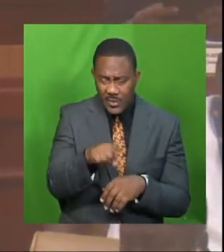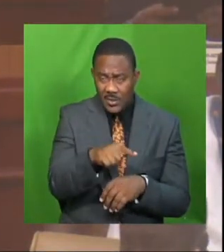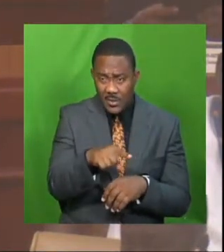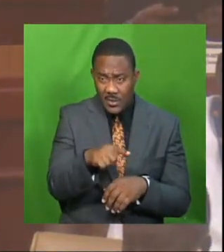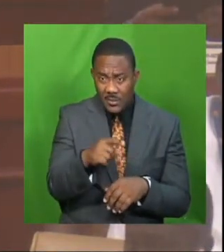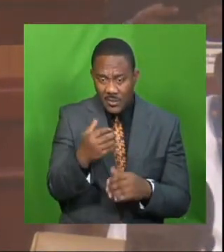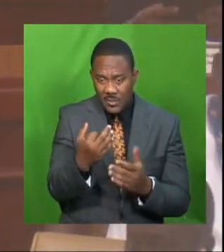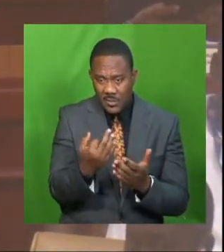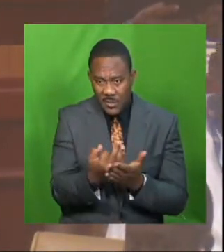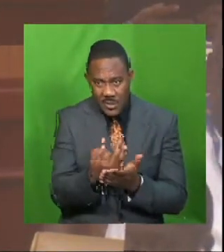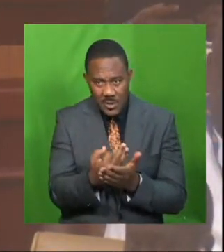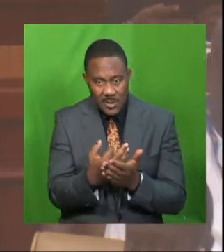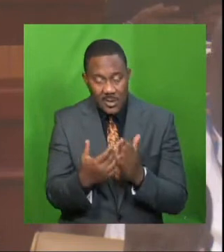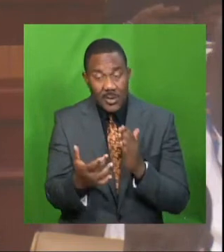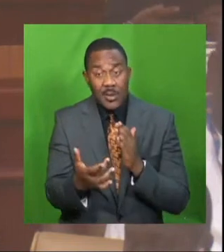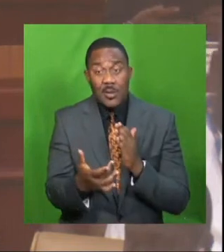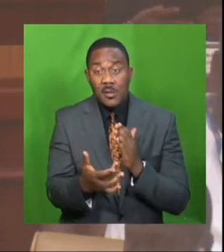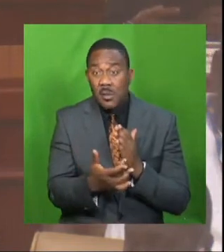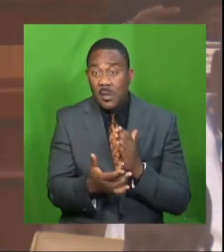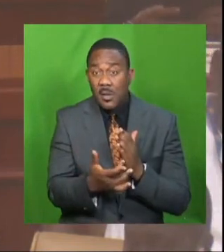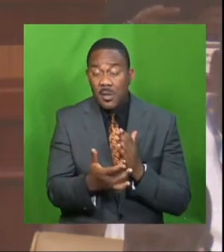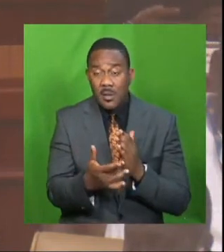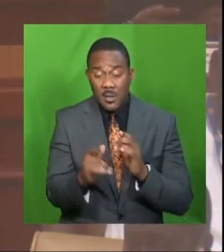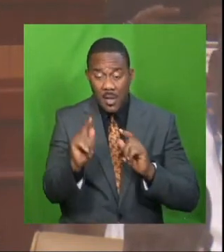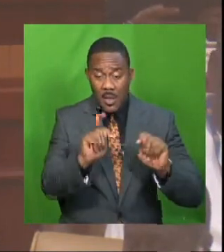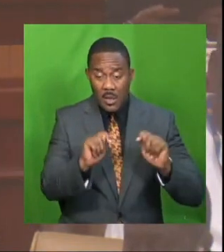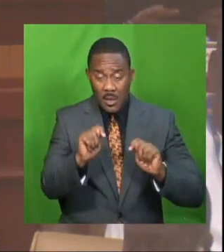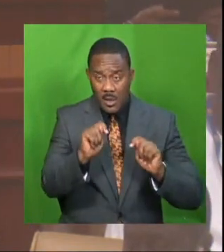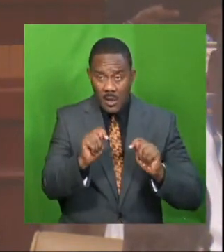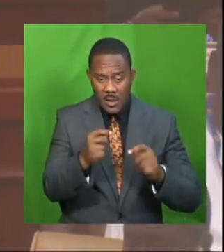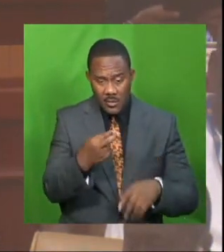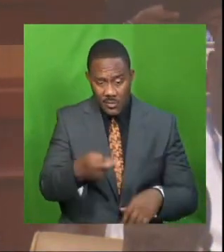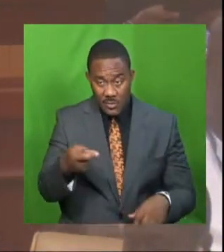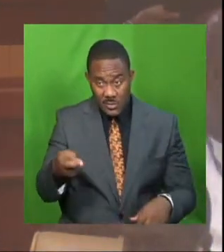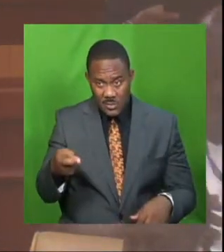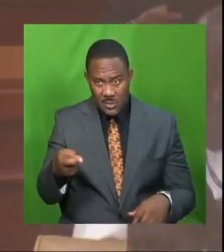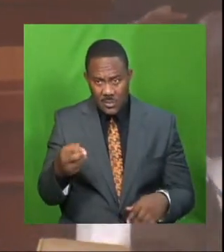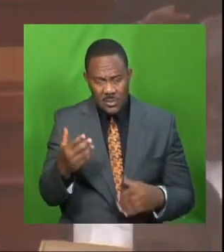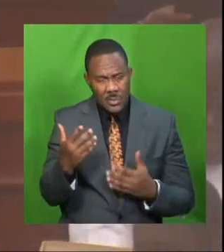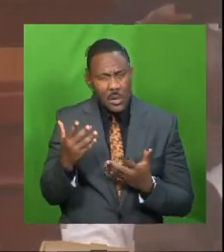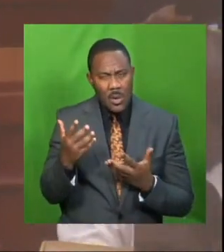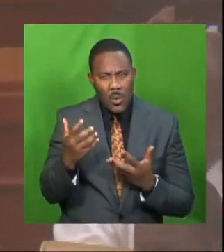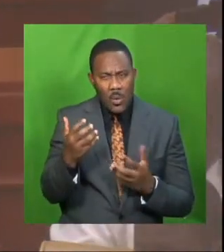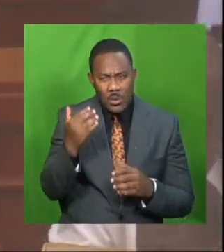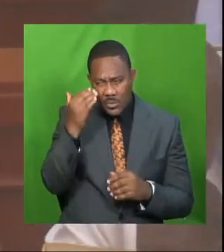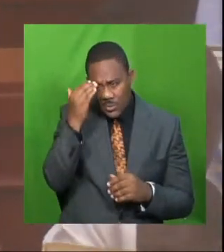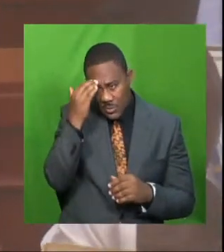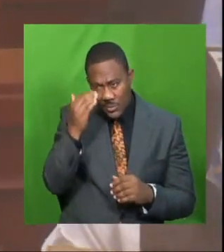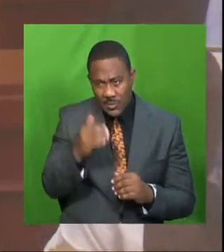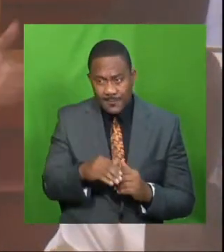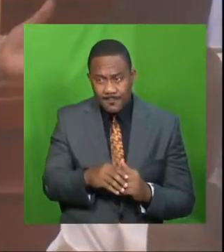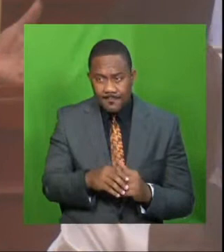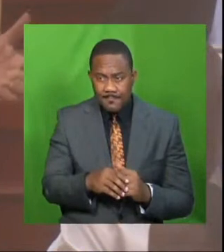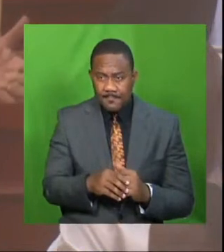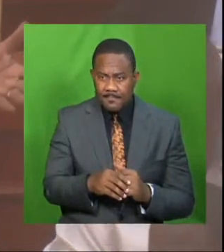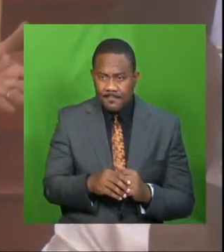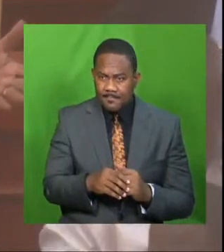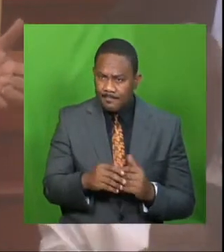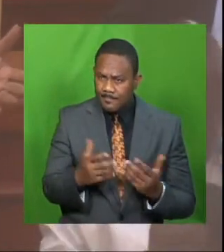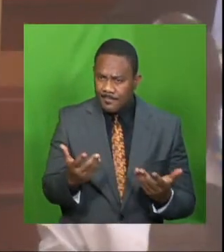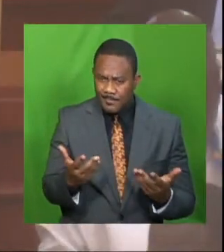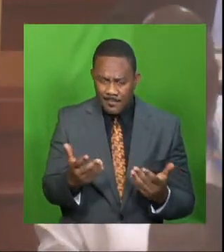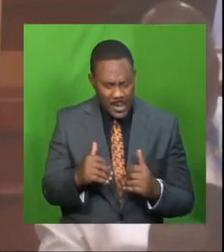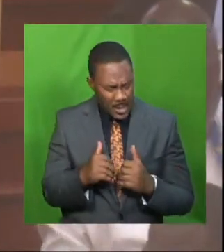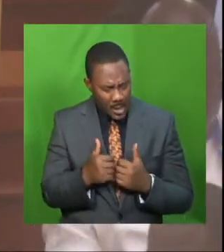financial and technical resources. I want to ask the minister how that is